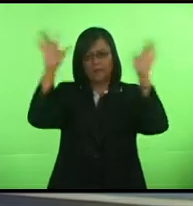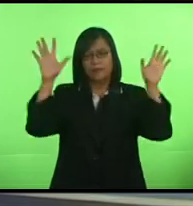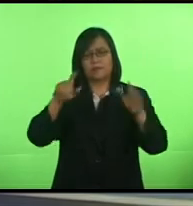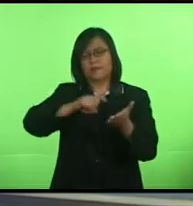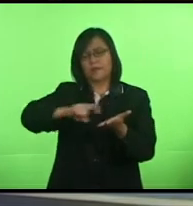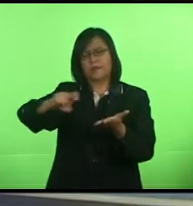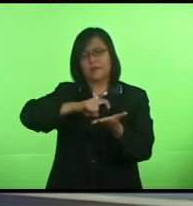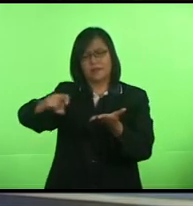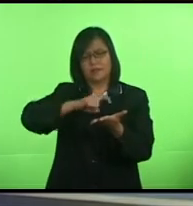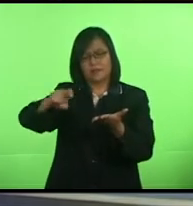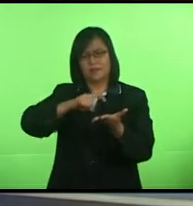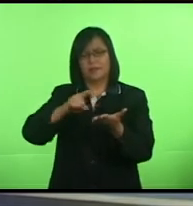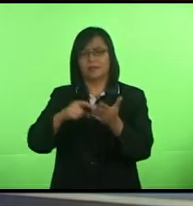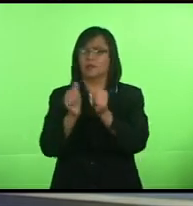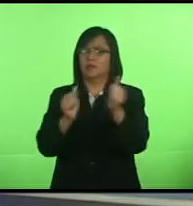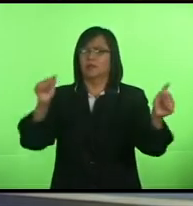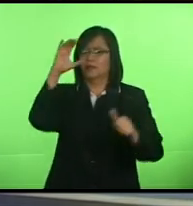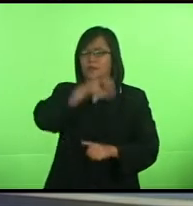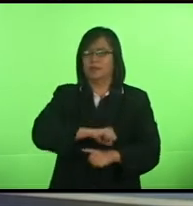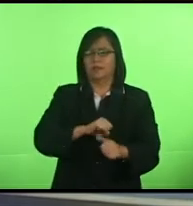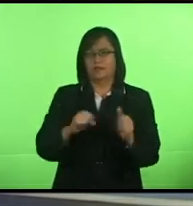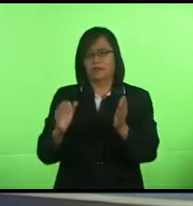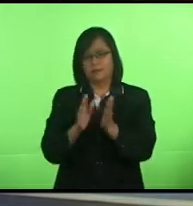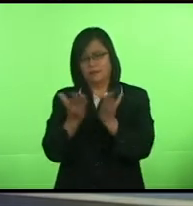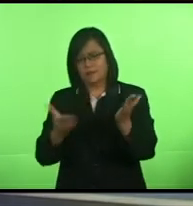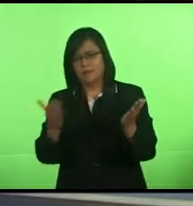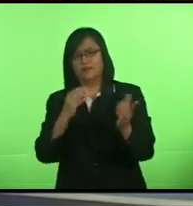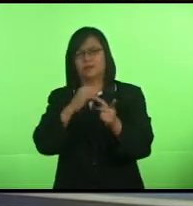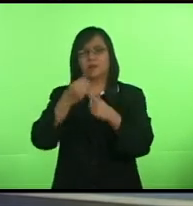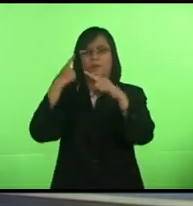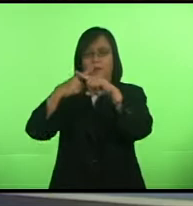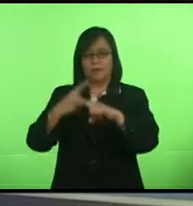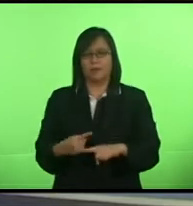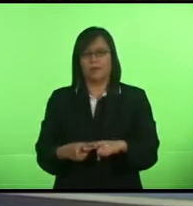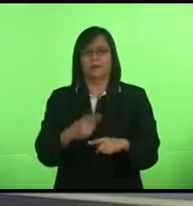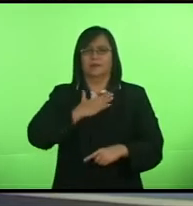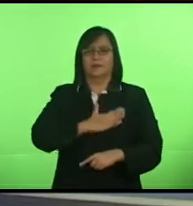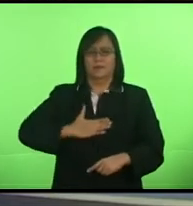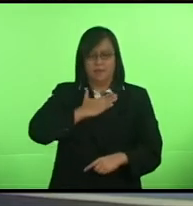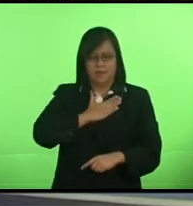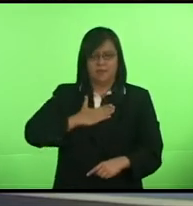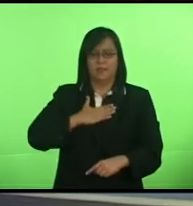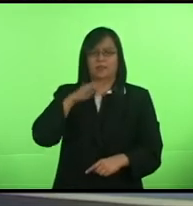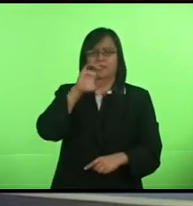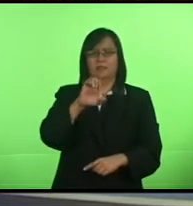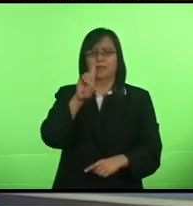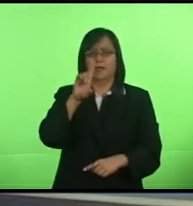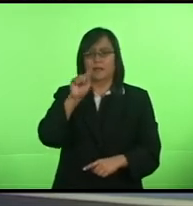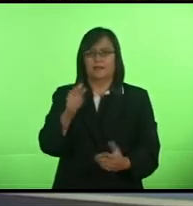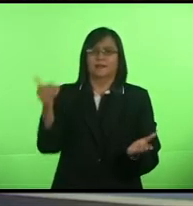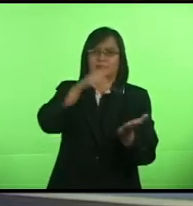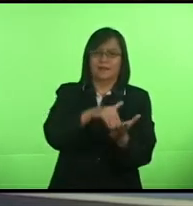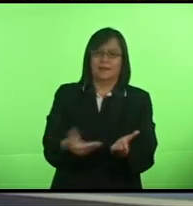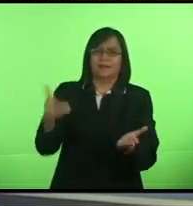missing pages or errors. Please re-edit again and again so that you will have yourself